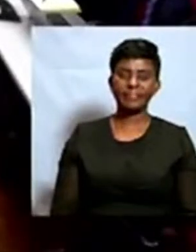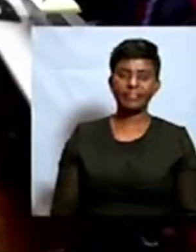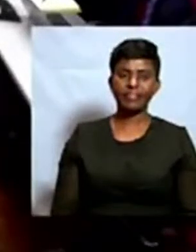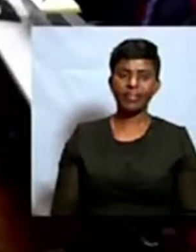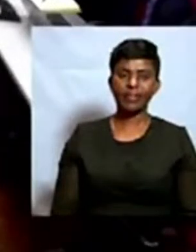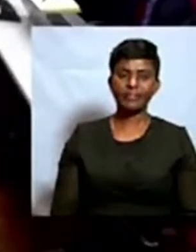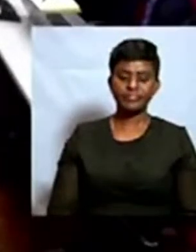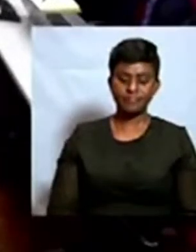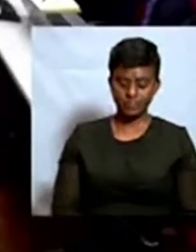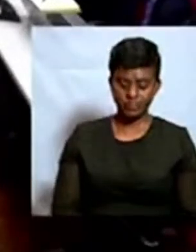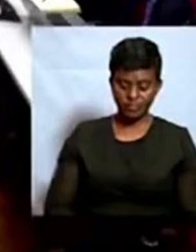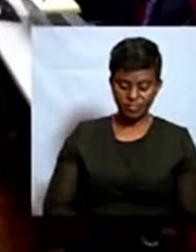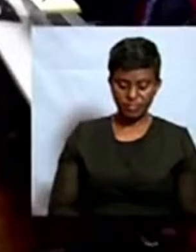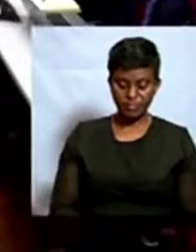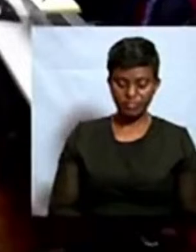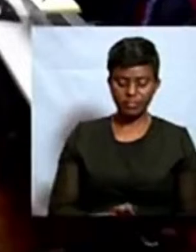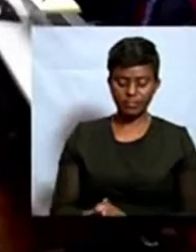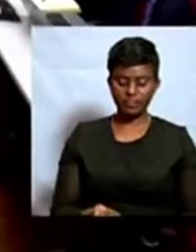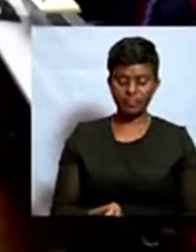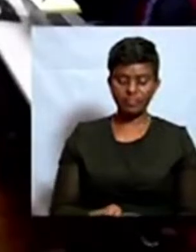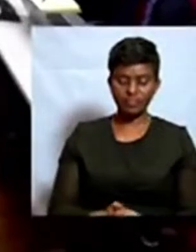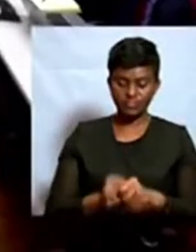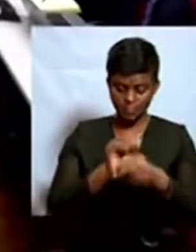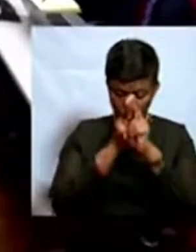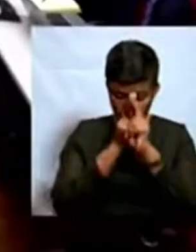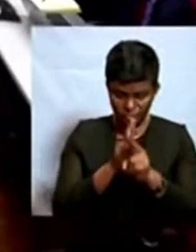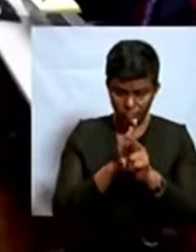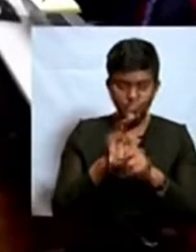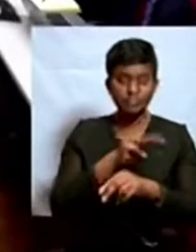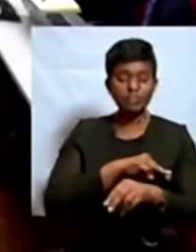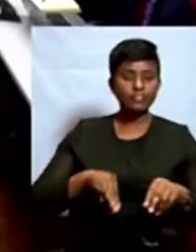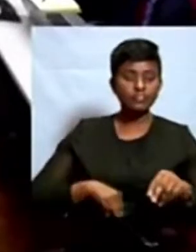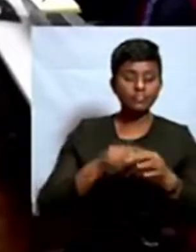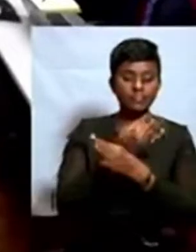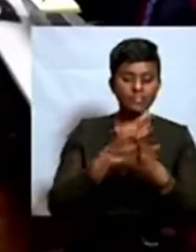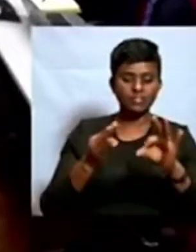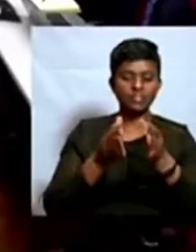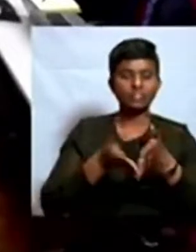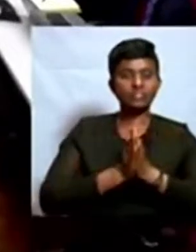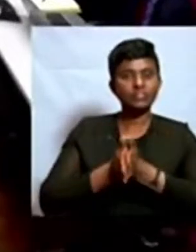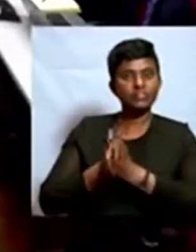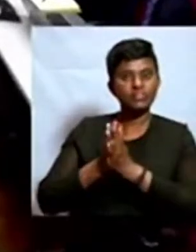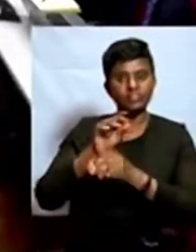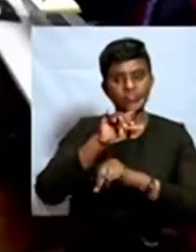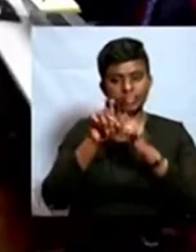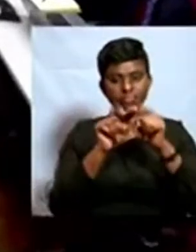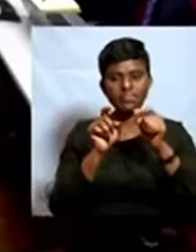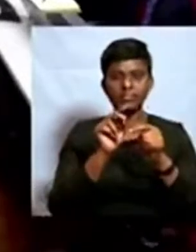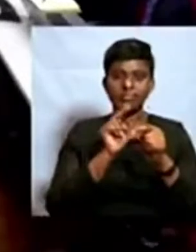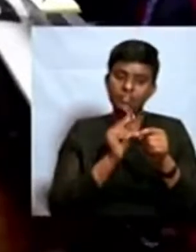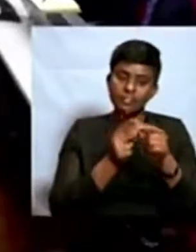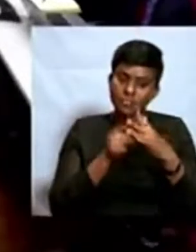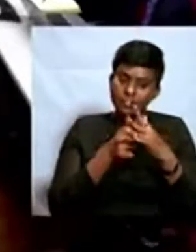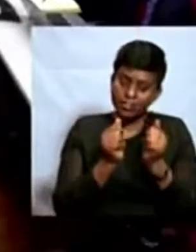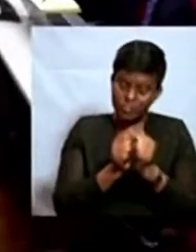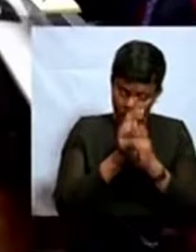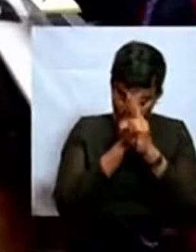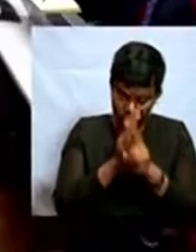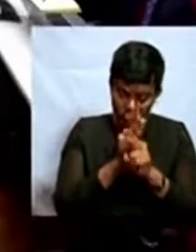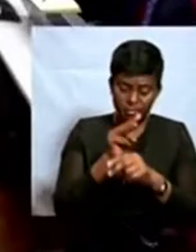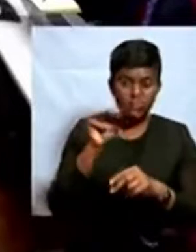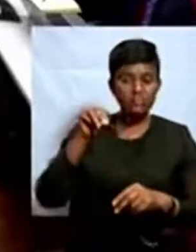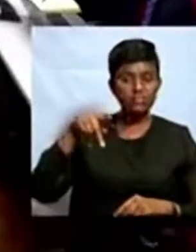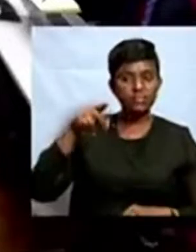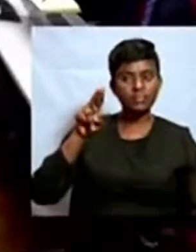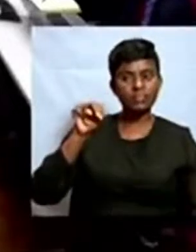Thank you so much. Honorable members, you are free to ask questions. We'll start with Honorable Mpundu. Thank you